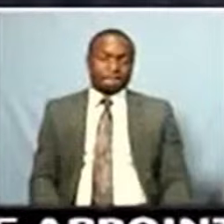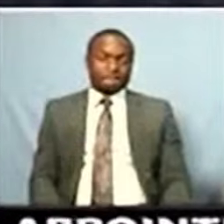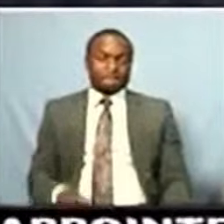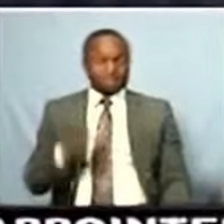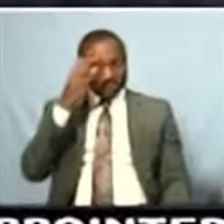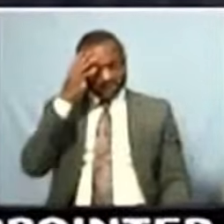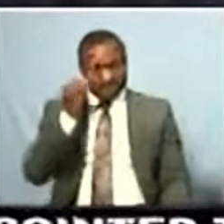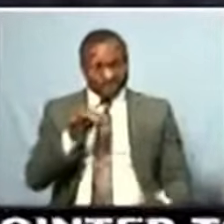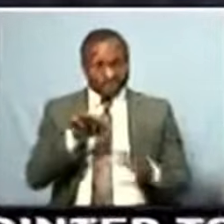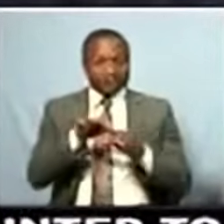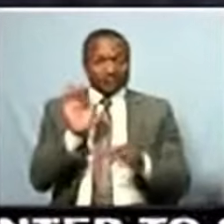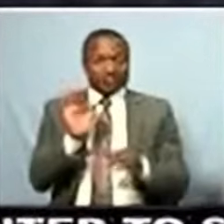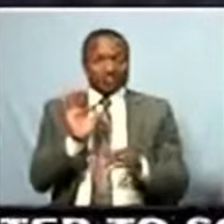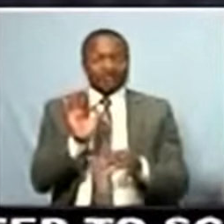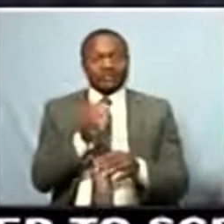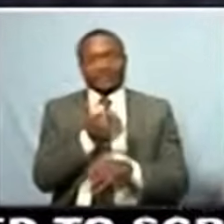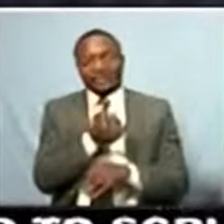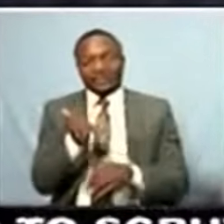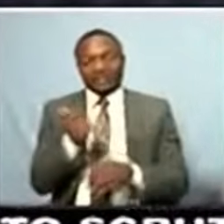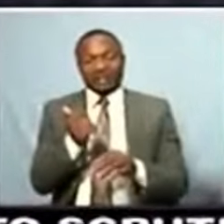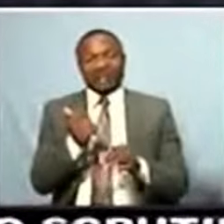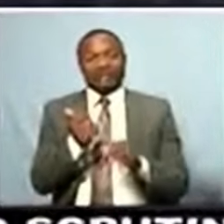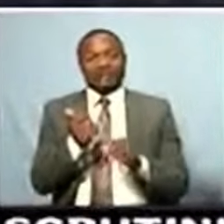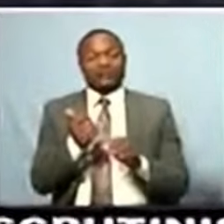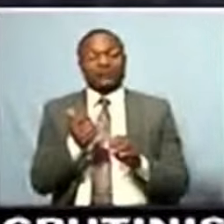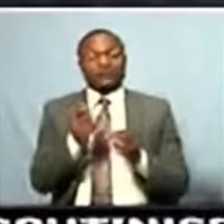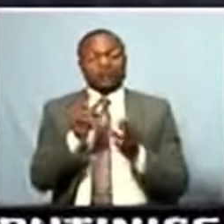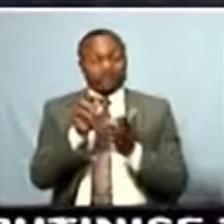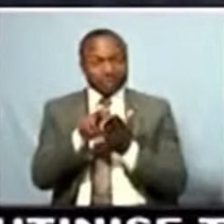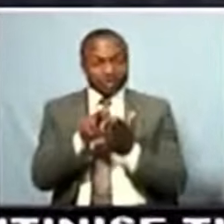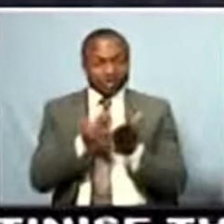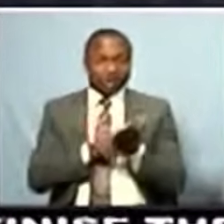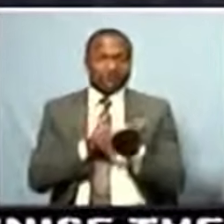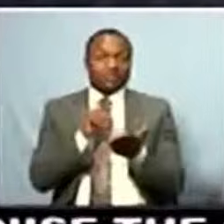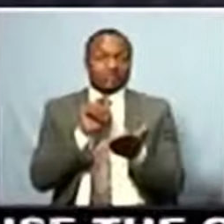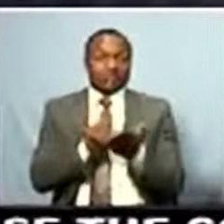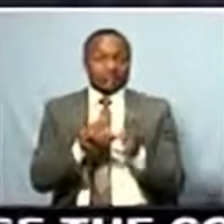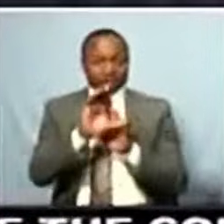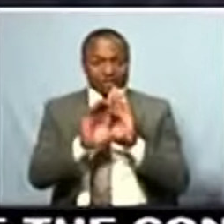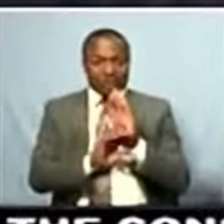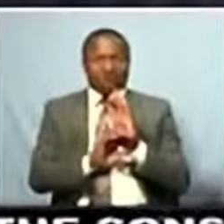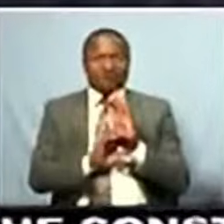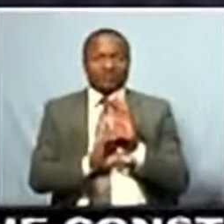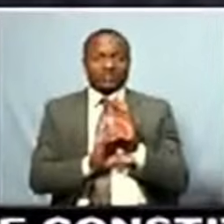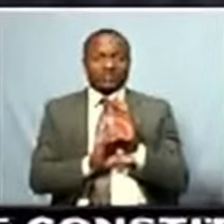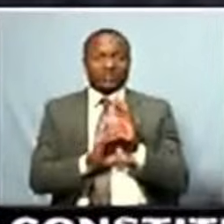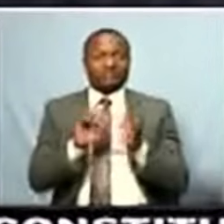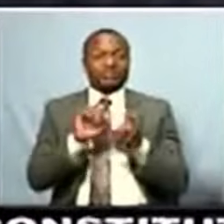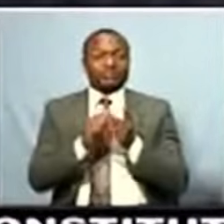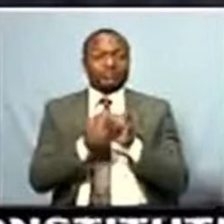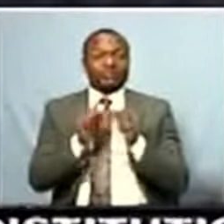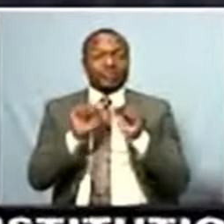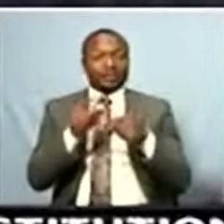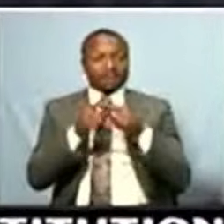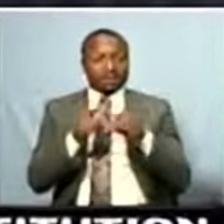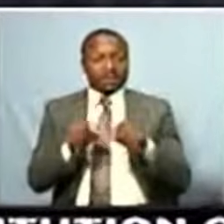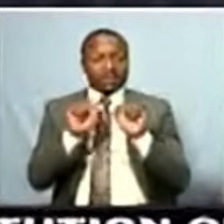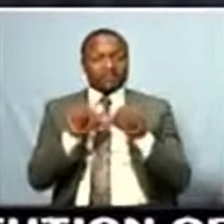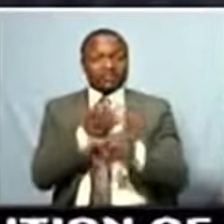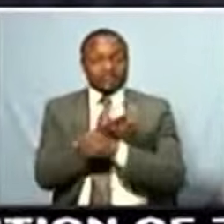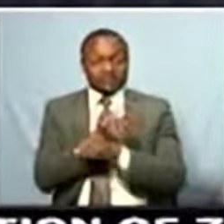find that actually certain provisions in this constitution shall be actually defects that may arise can only be